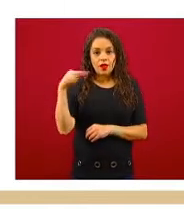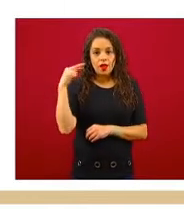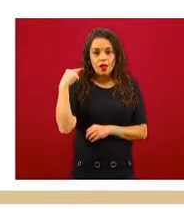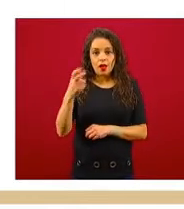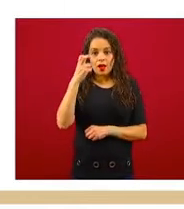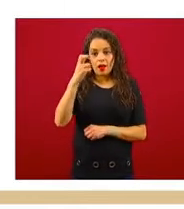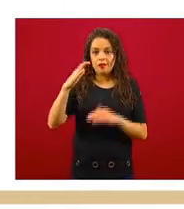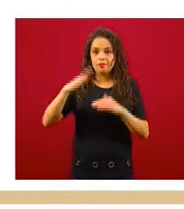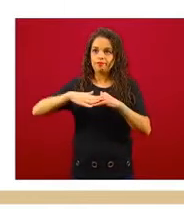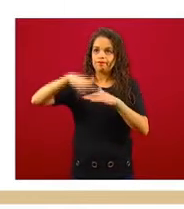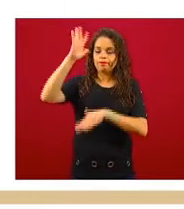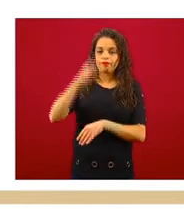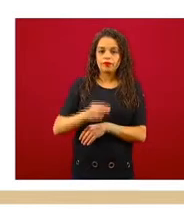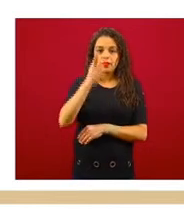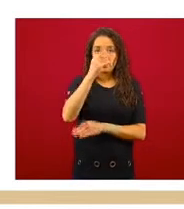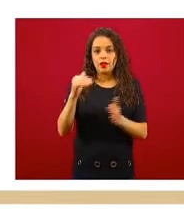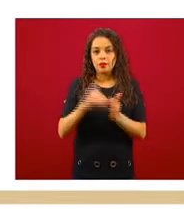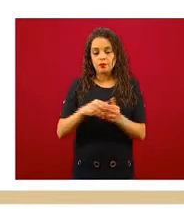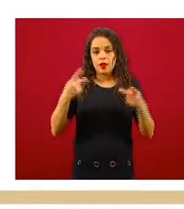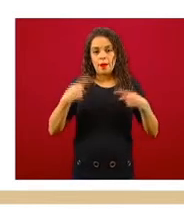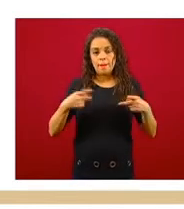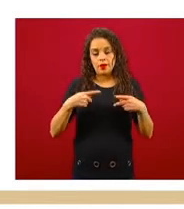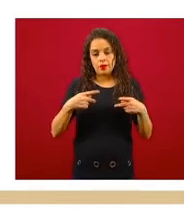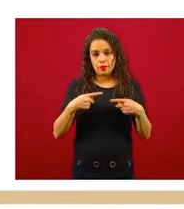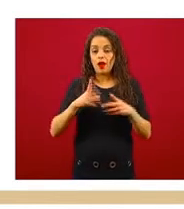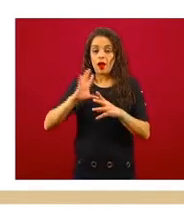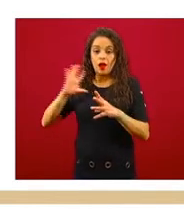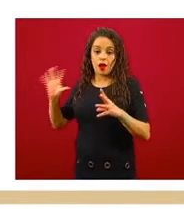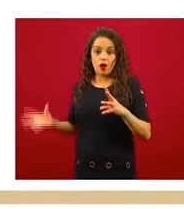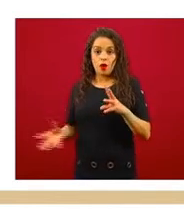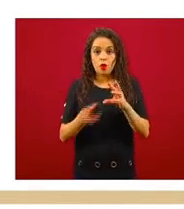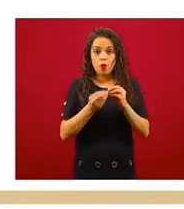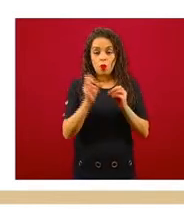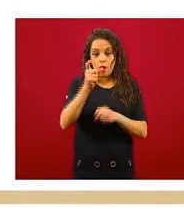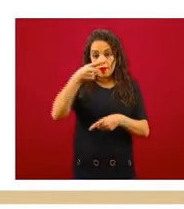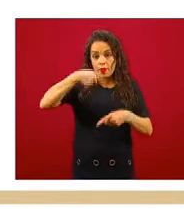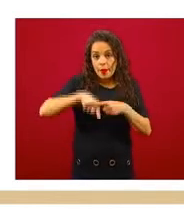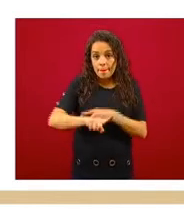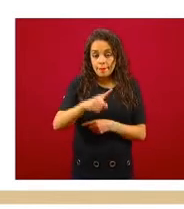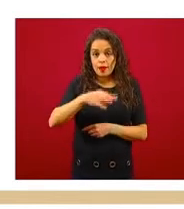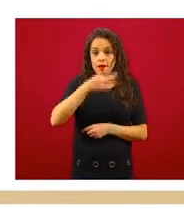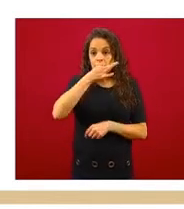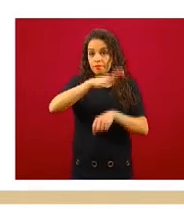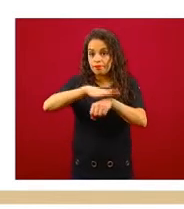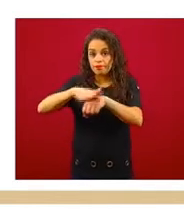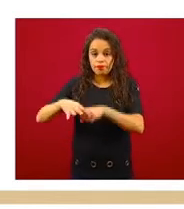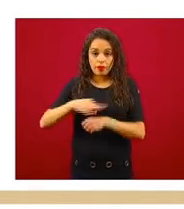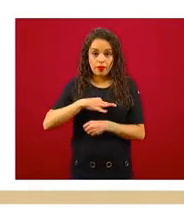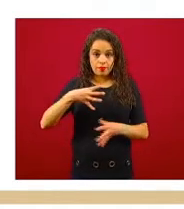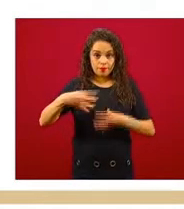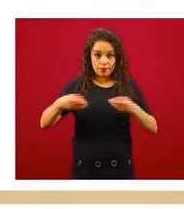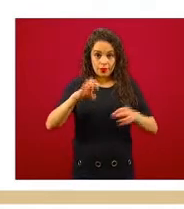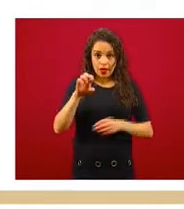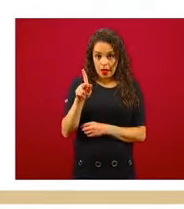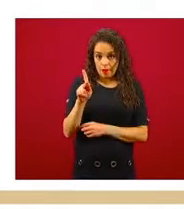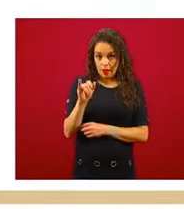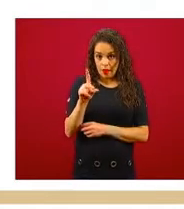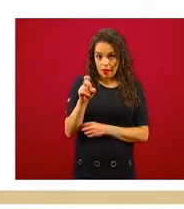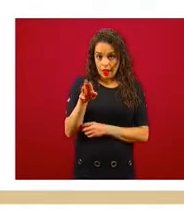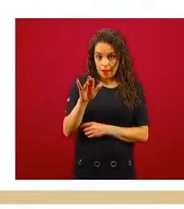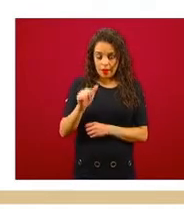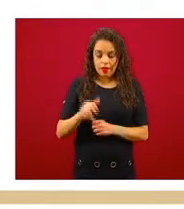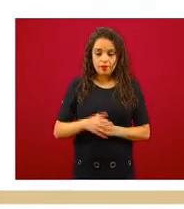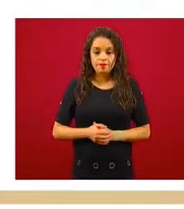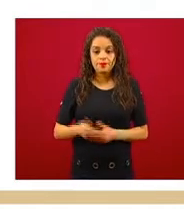and now Tabasco and Veracruz have gone over this 3,000 case mark. And that's since the beginning of